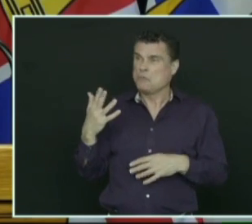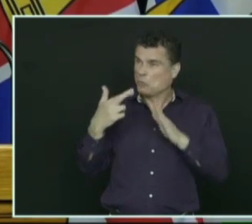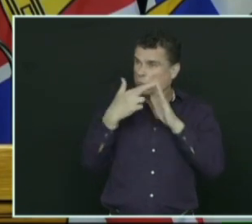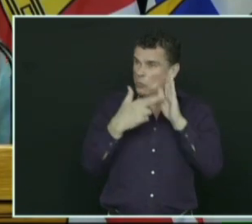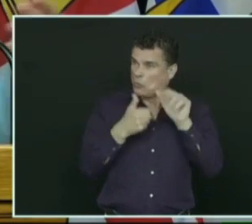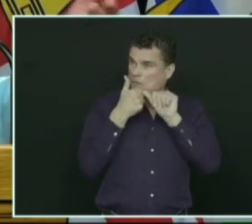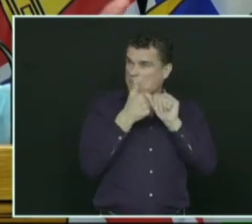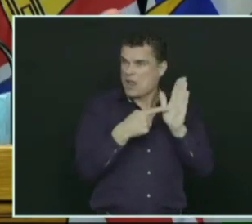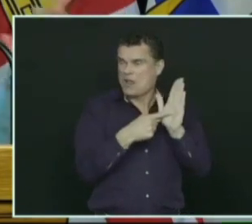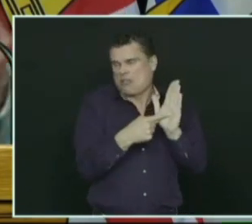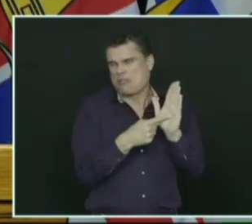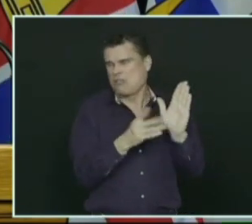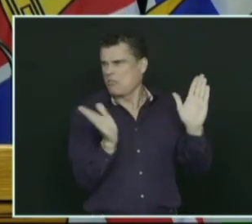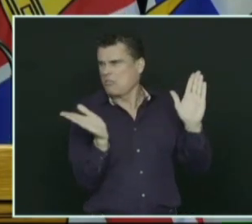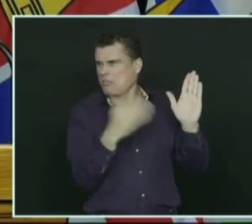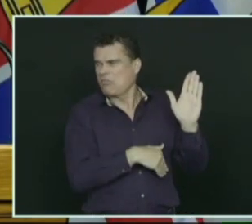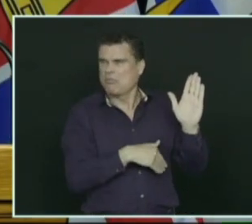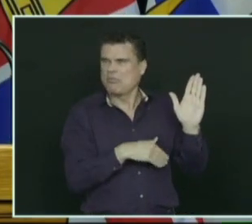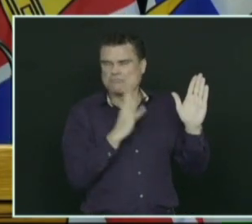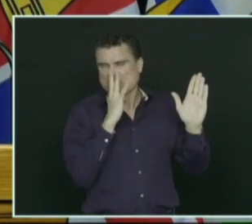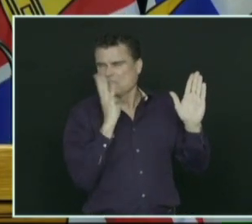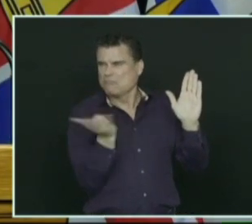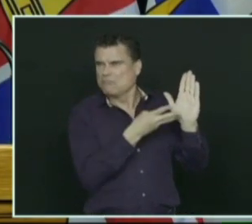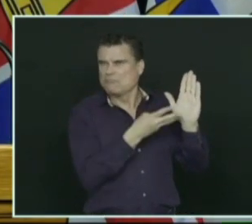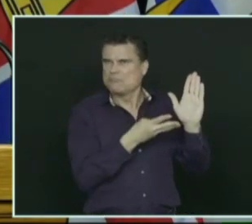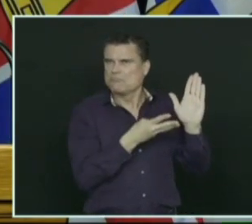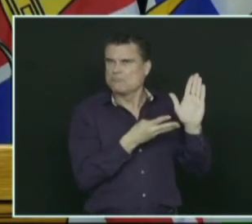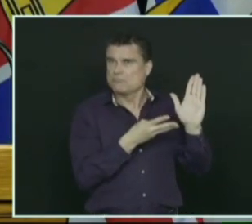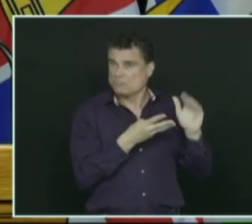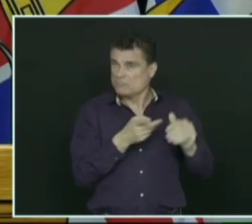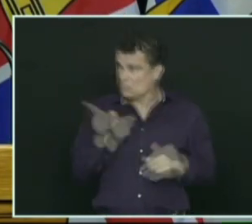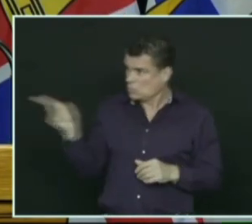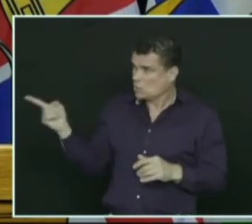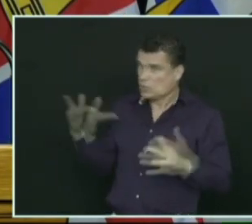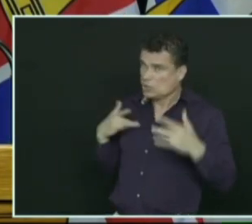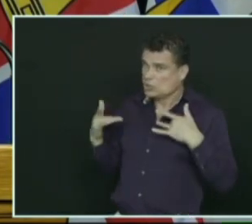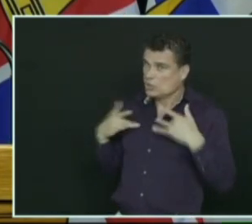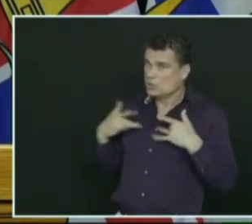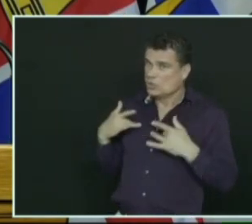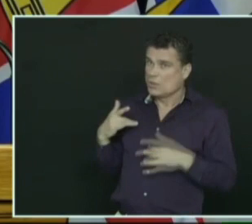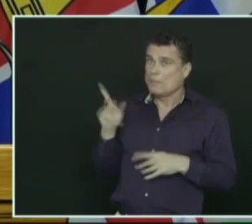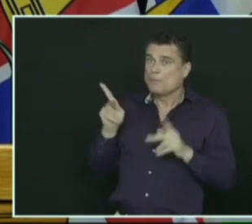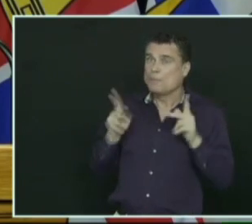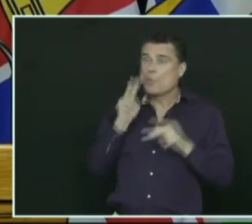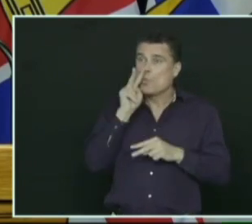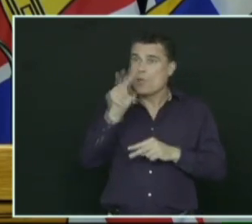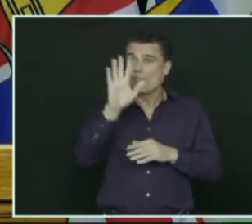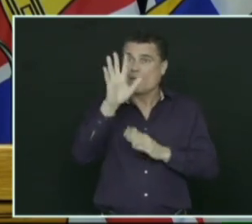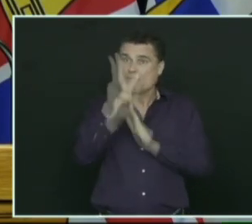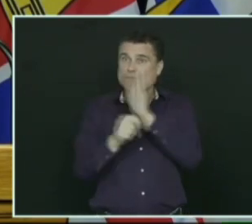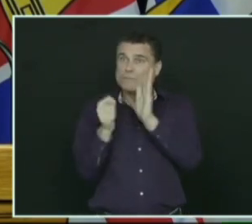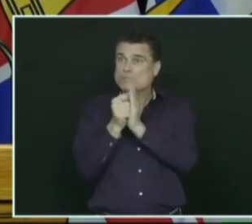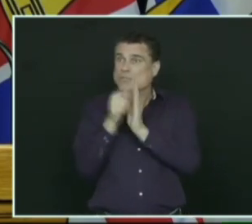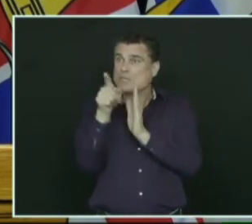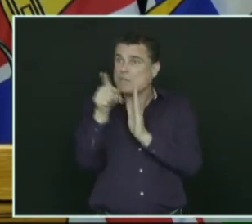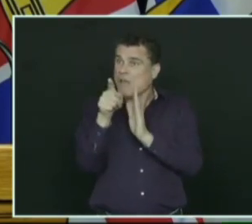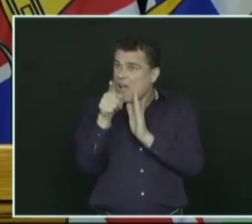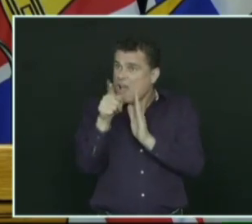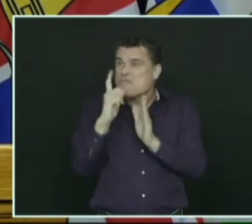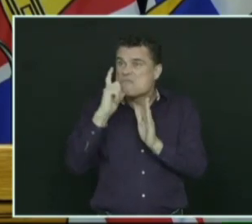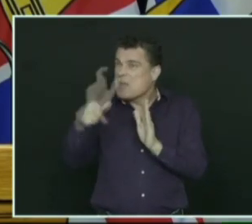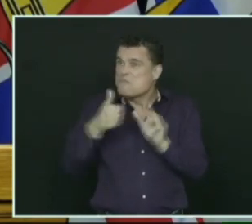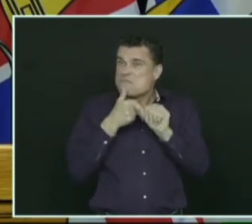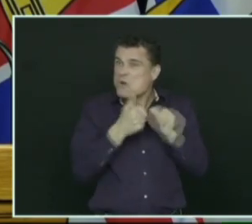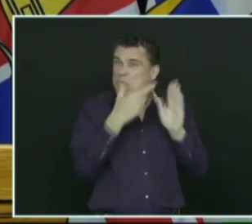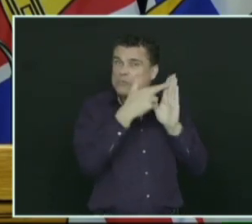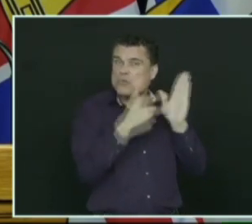who are having a conversation with their neighbors from a safe distance. And we can't lose that important connection that we